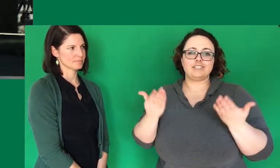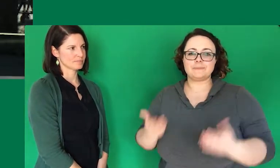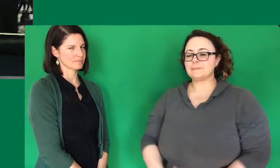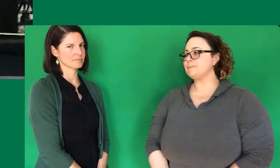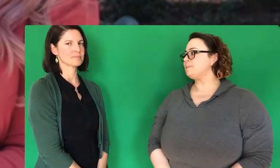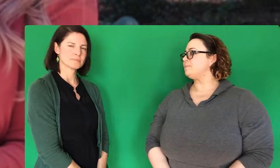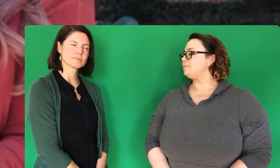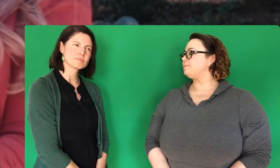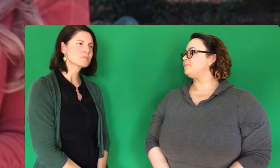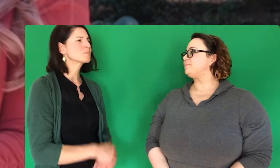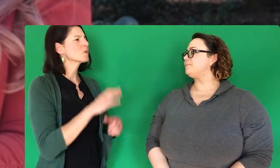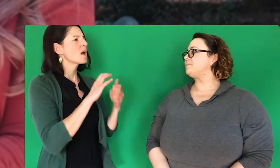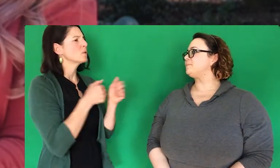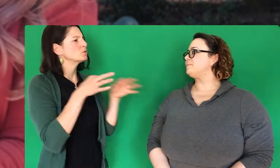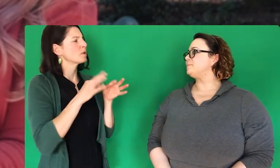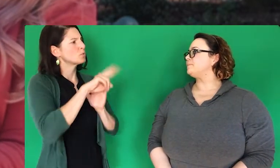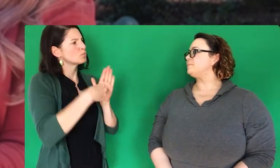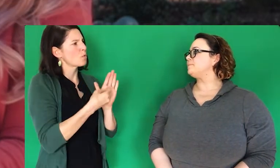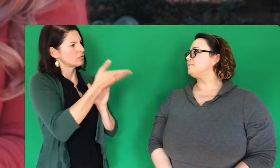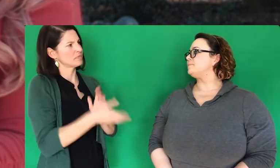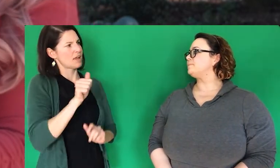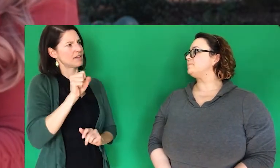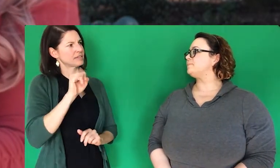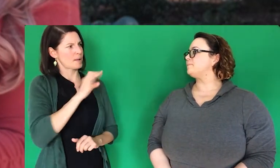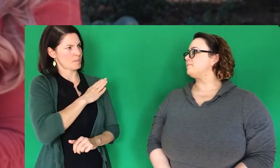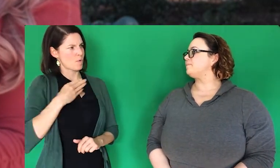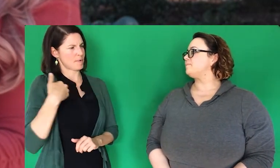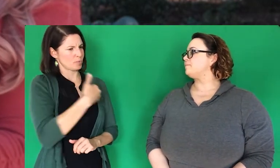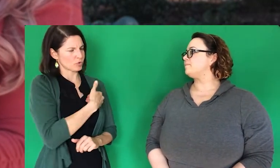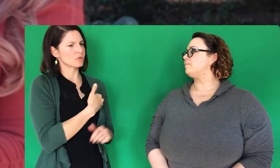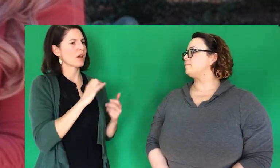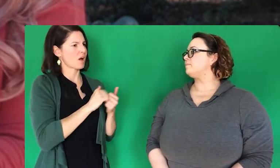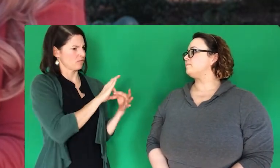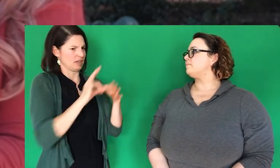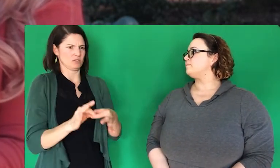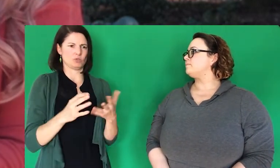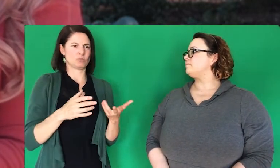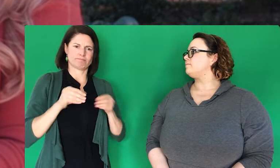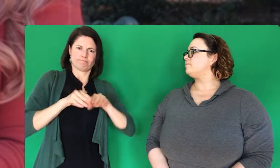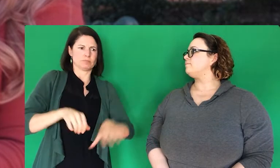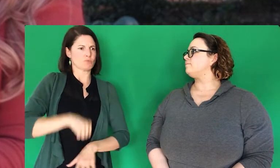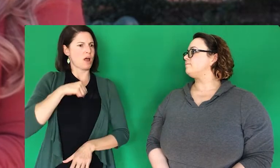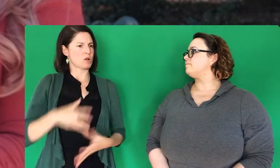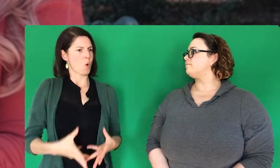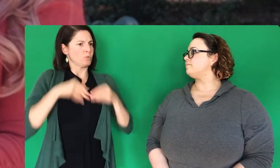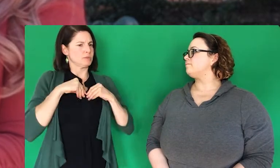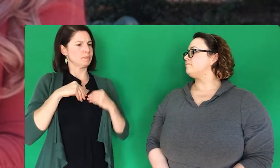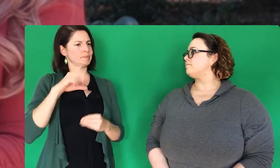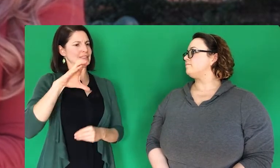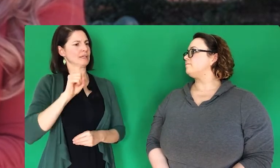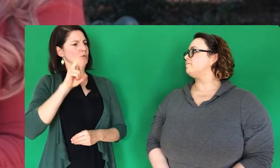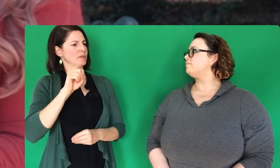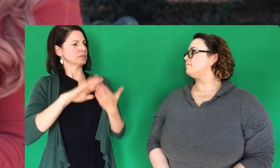this university. So, how would you describe your role as an ASI board member as it relates to instilling a sense of pride and